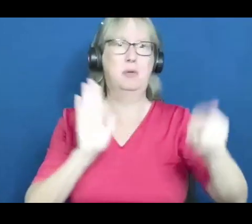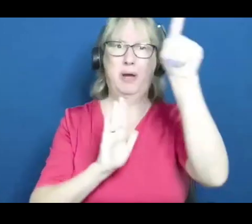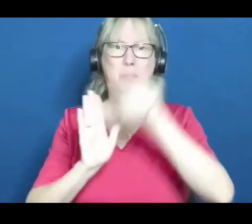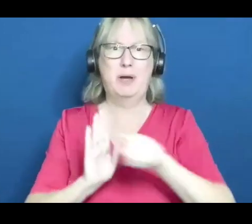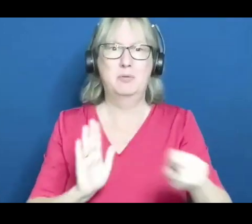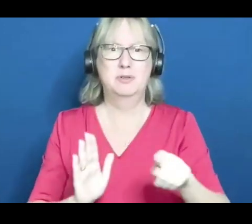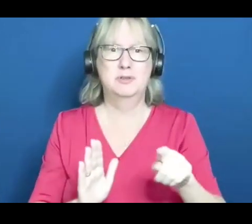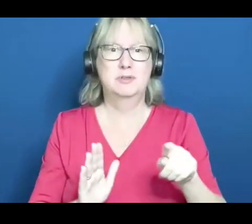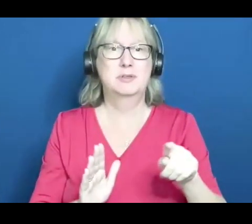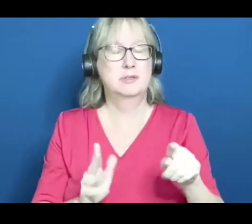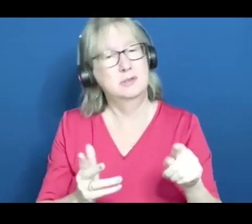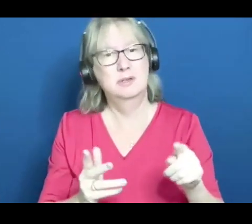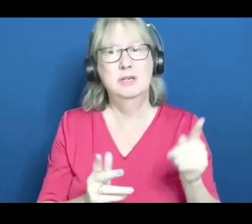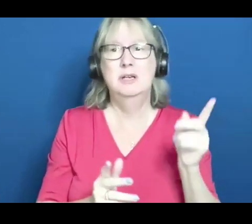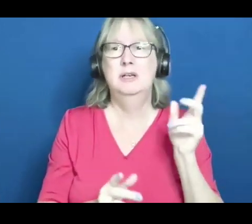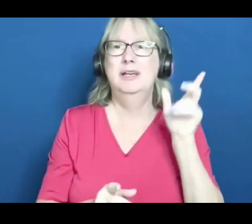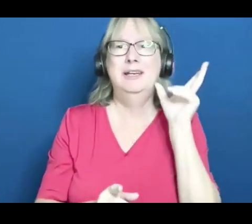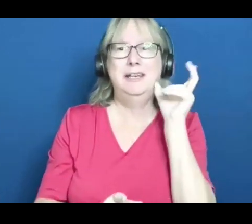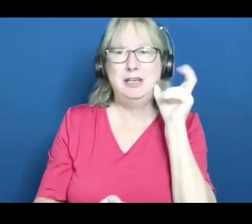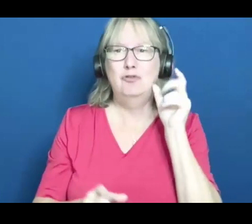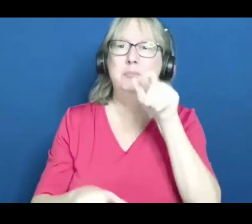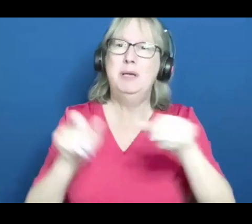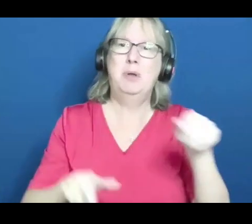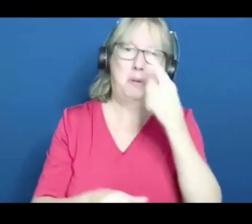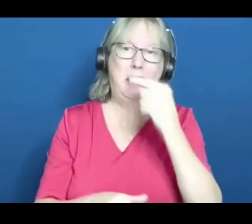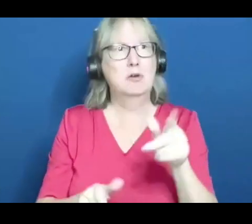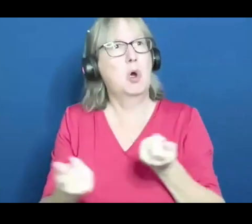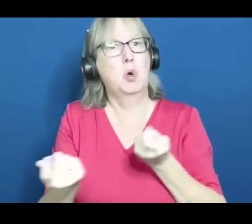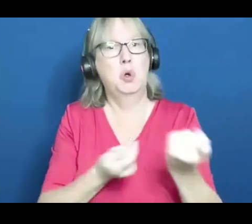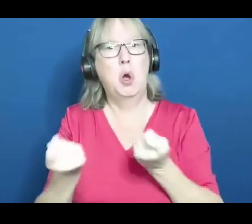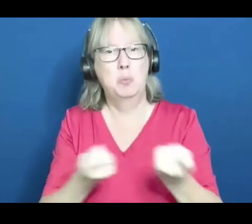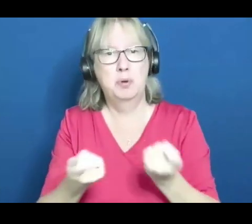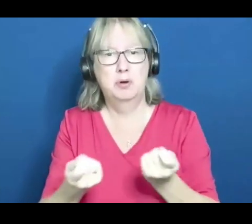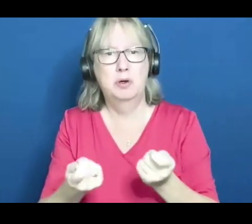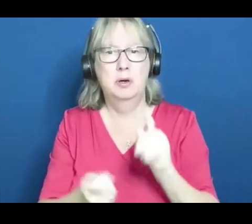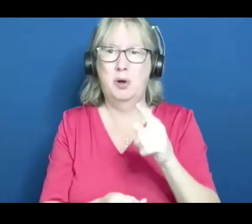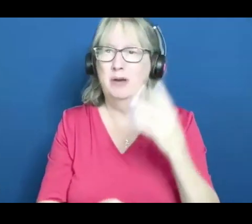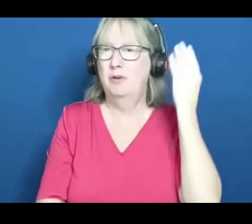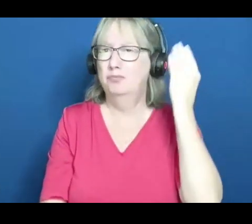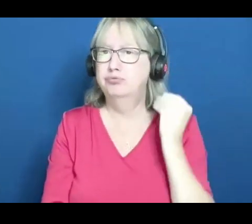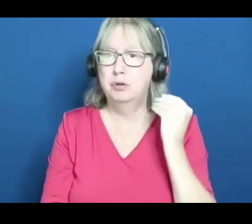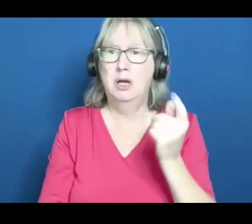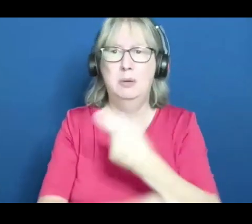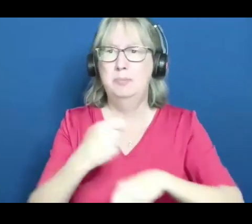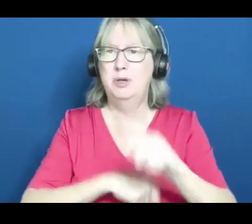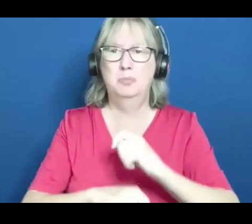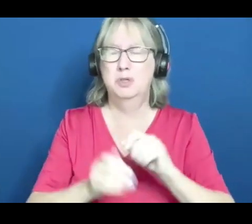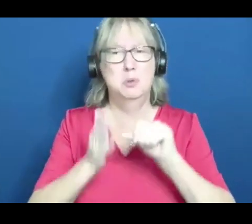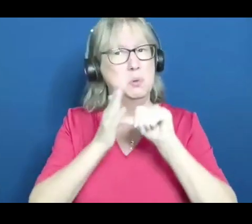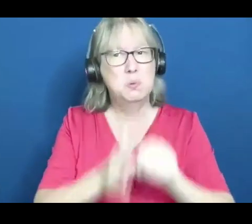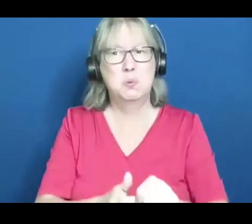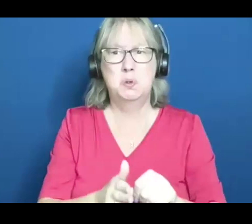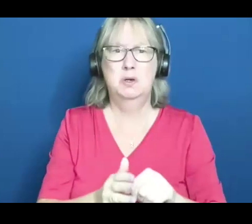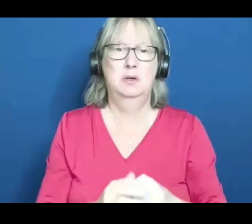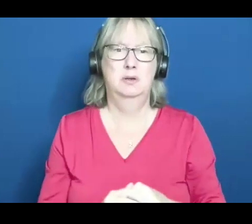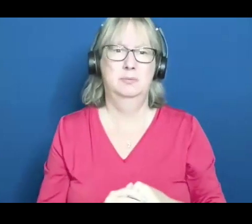of hearing, you can cope with quite a lot of reverberation in the room without losing any speech understanding. But it becomes more critical when you've